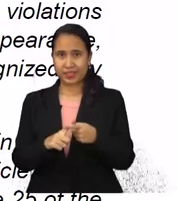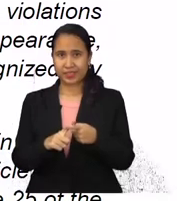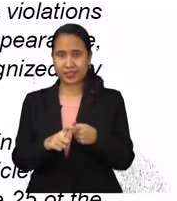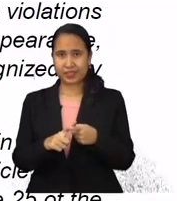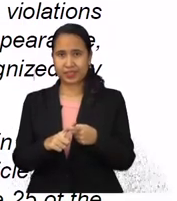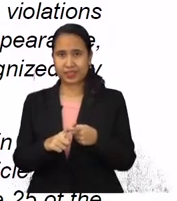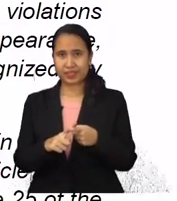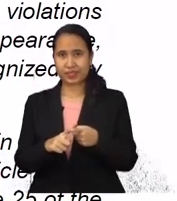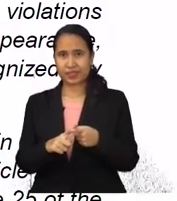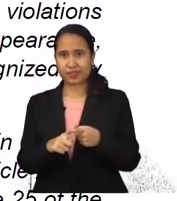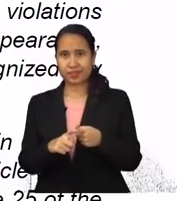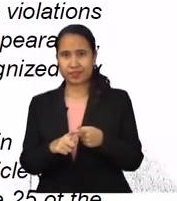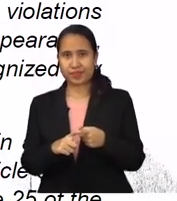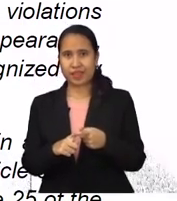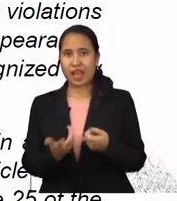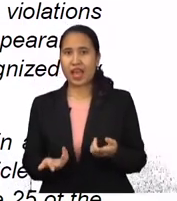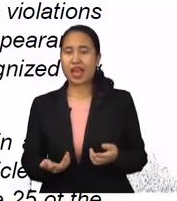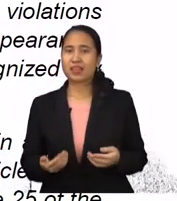and